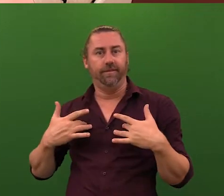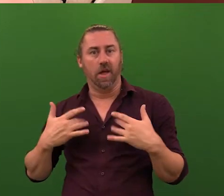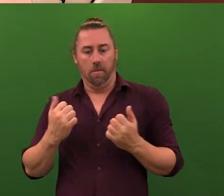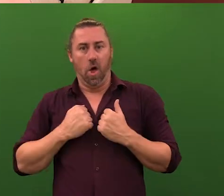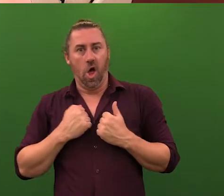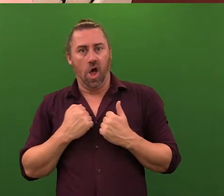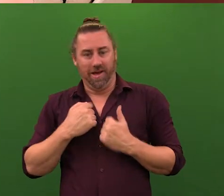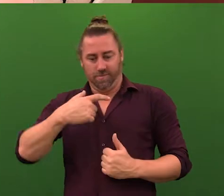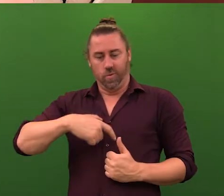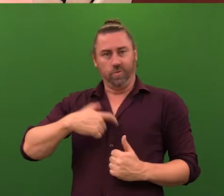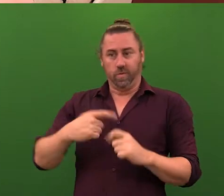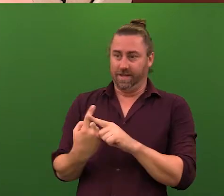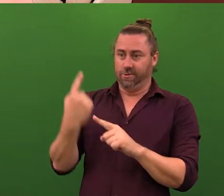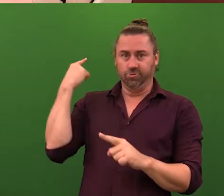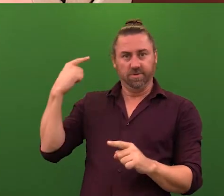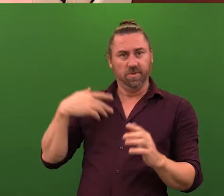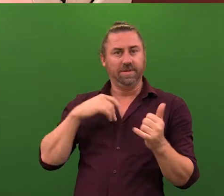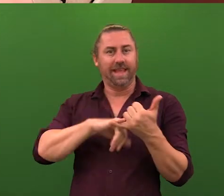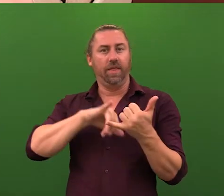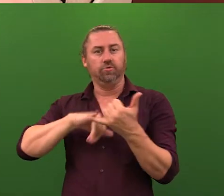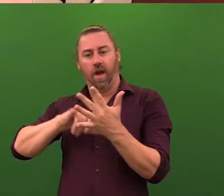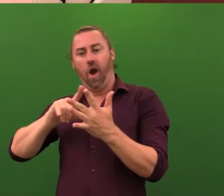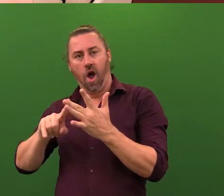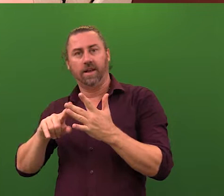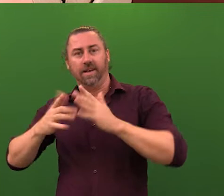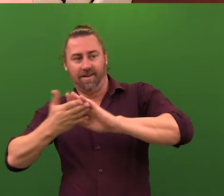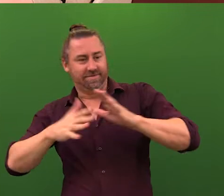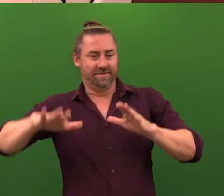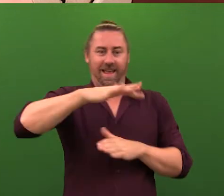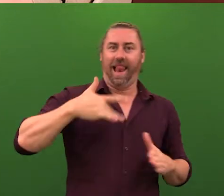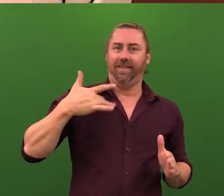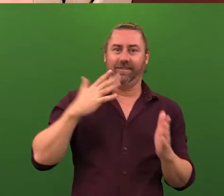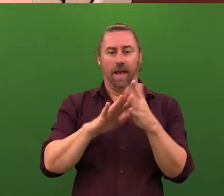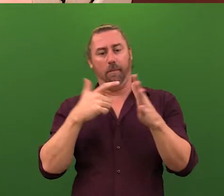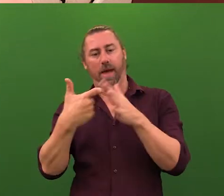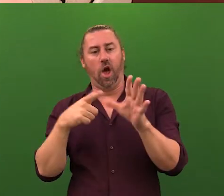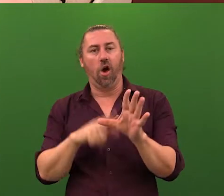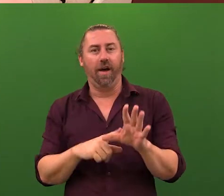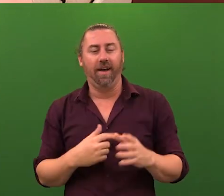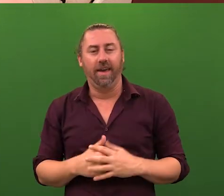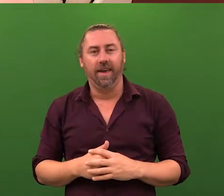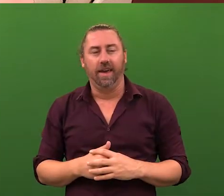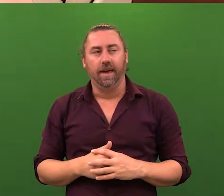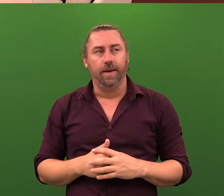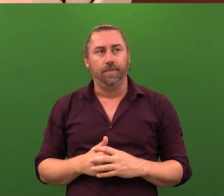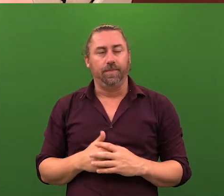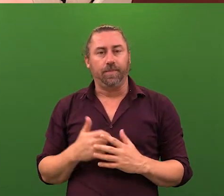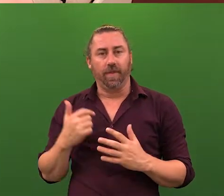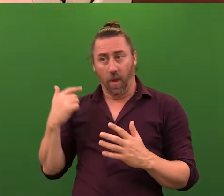my history, being a South Sea Islander person within the Mackay community, I guess the present